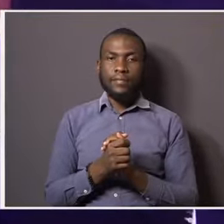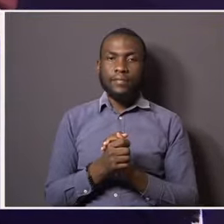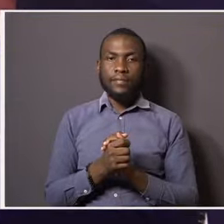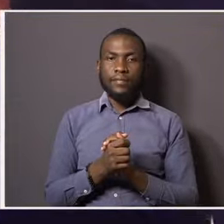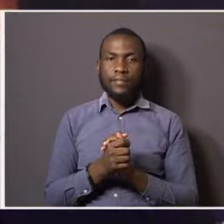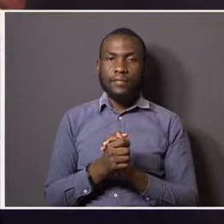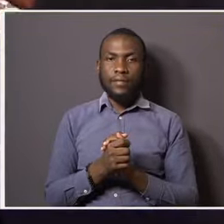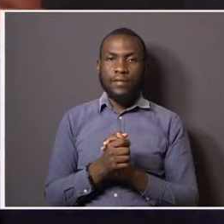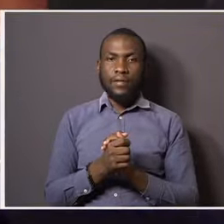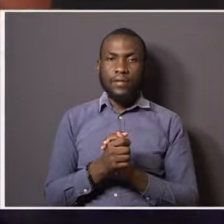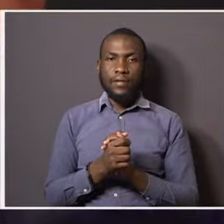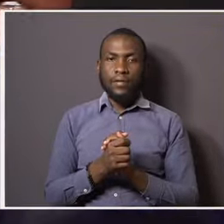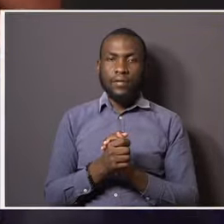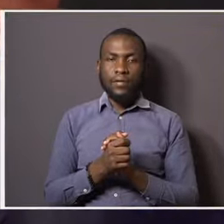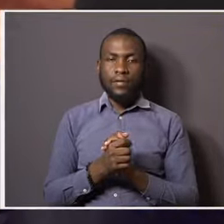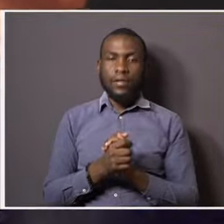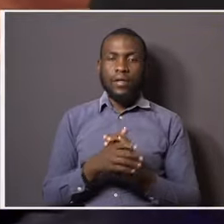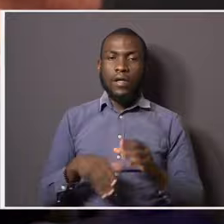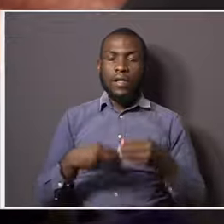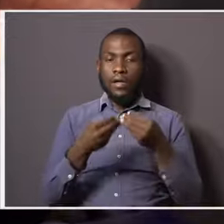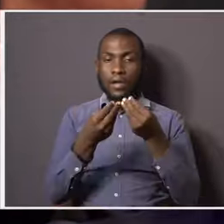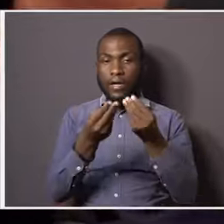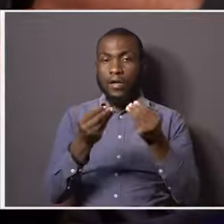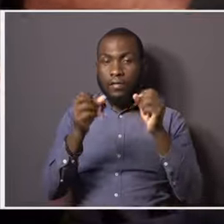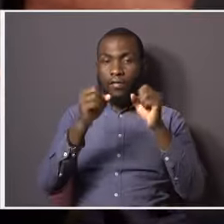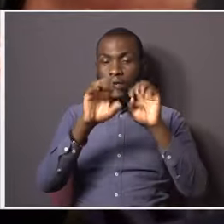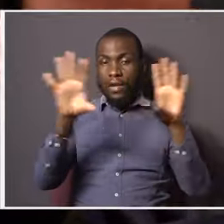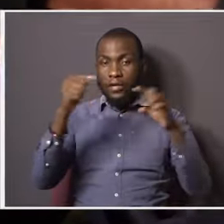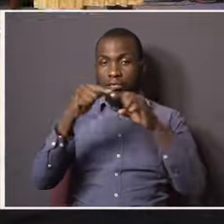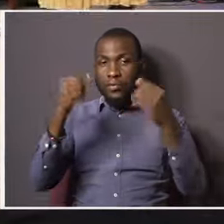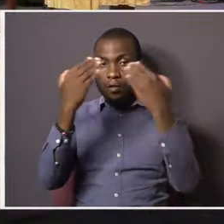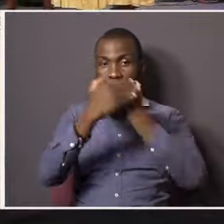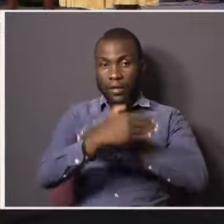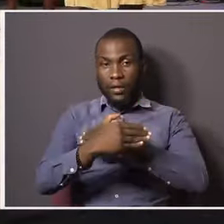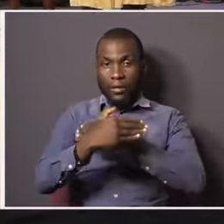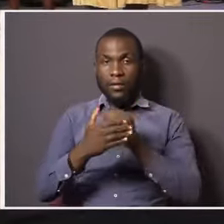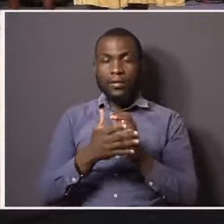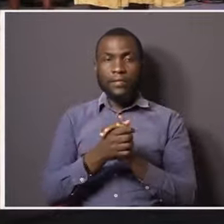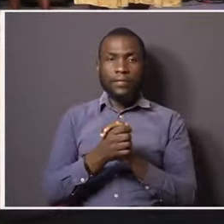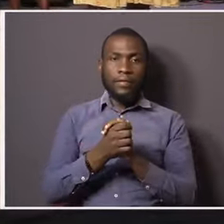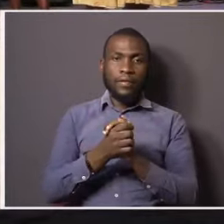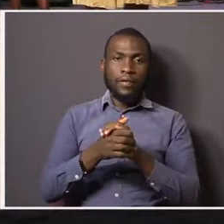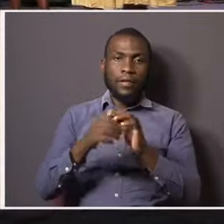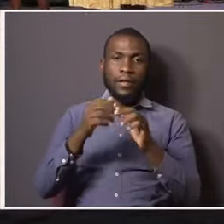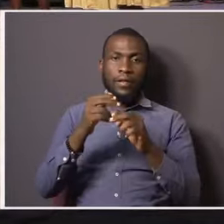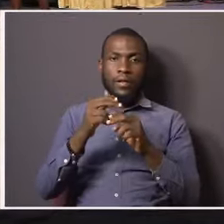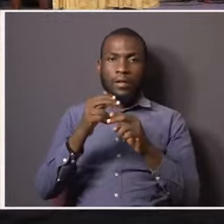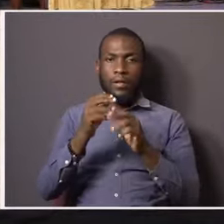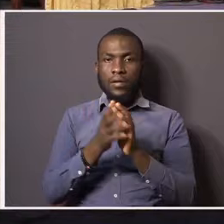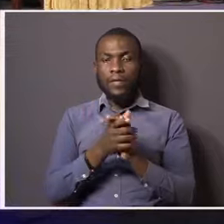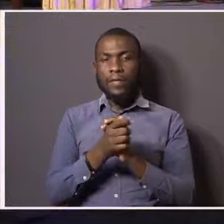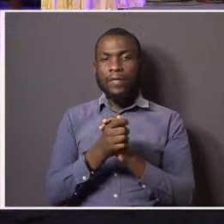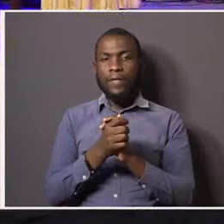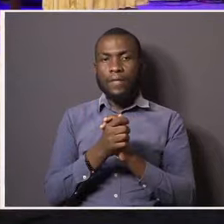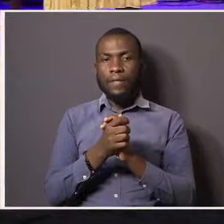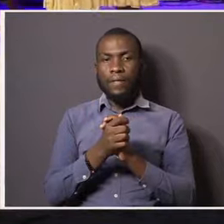the darkness. And we have gathered here to rejoice in the King of Kings as we proclaim of his name and declare that